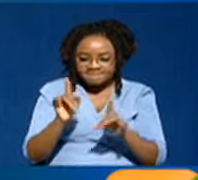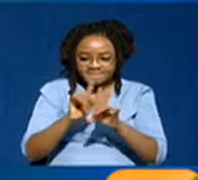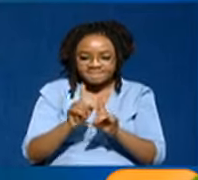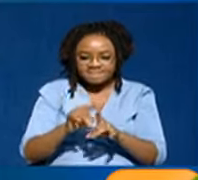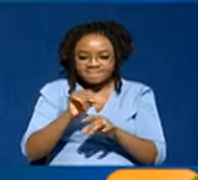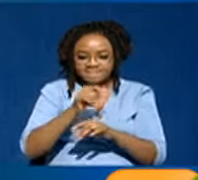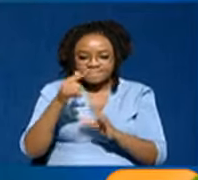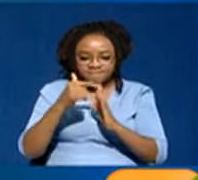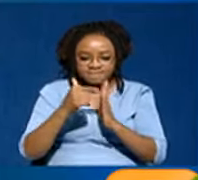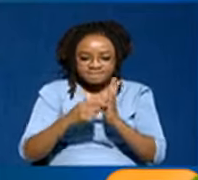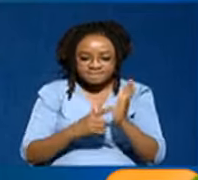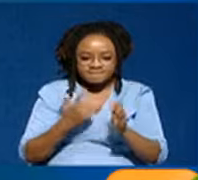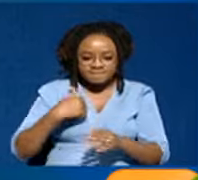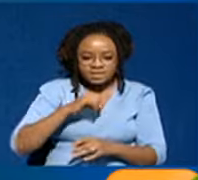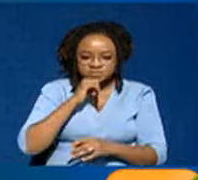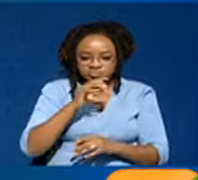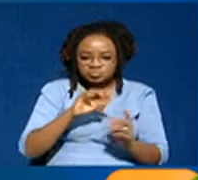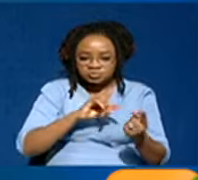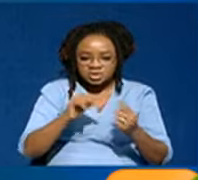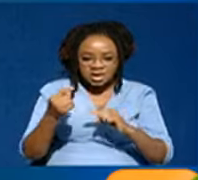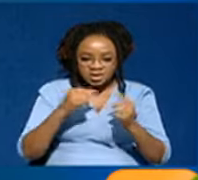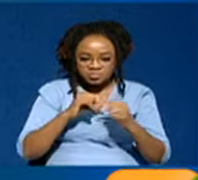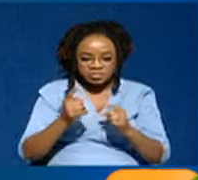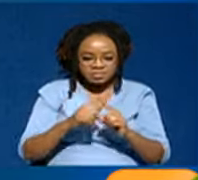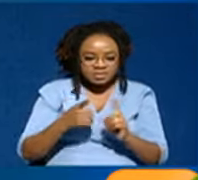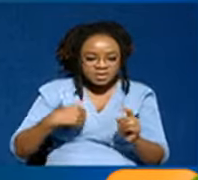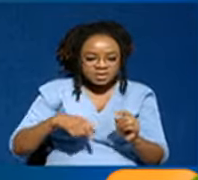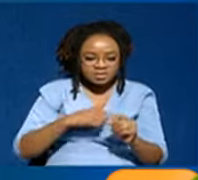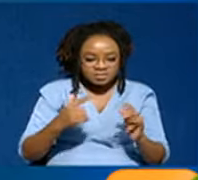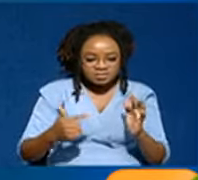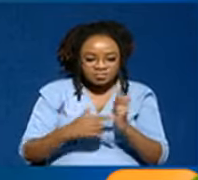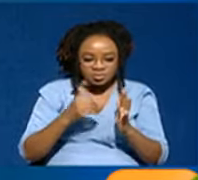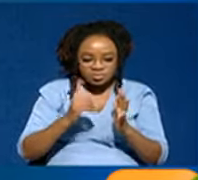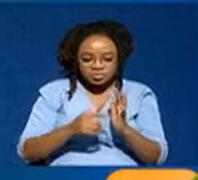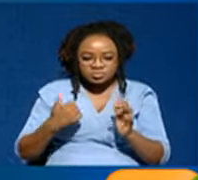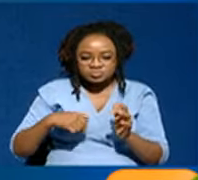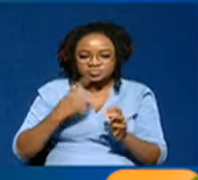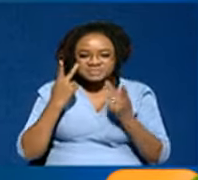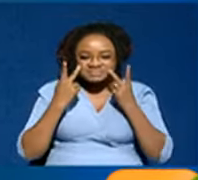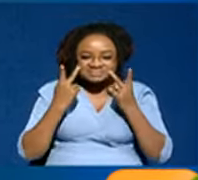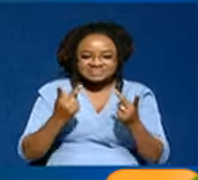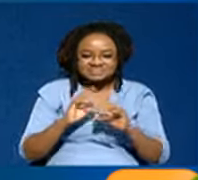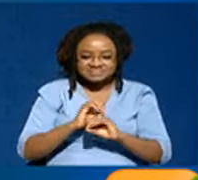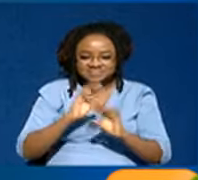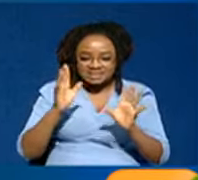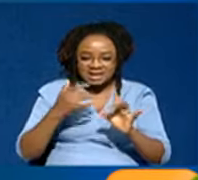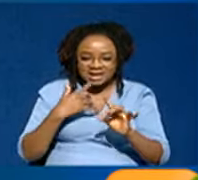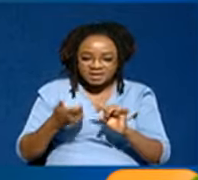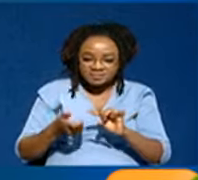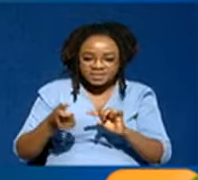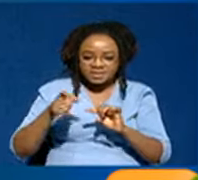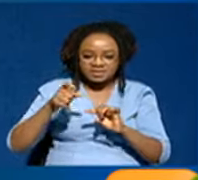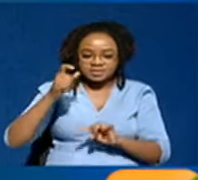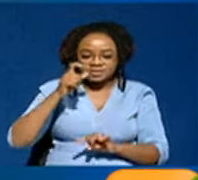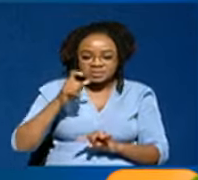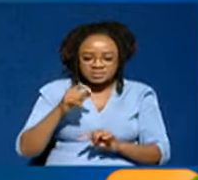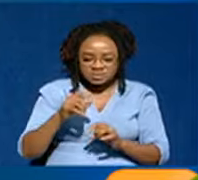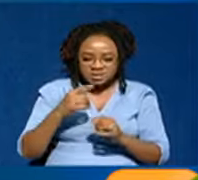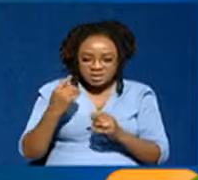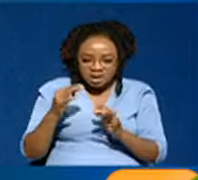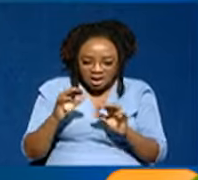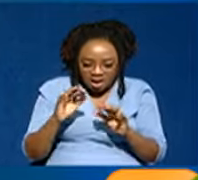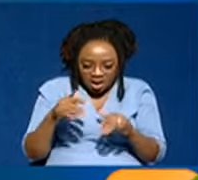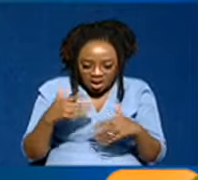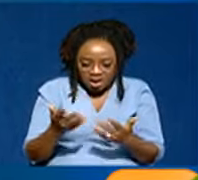of, we are not really arguing. We are just saying that we have seen an increase in the numbers